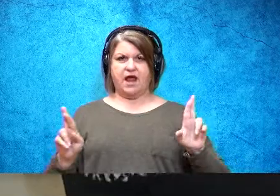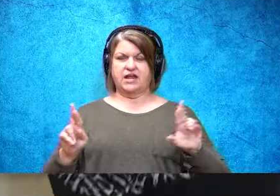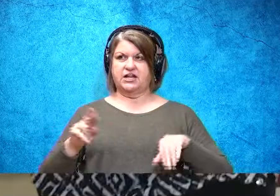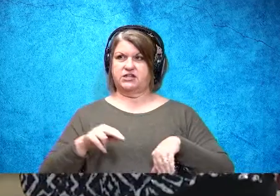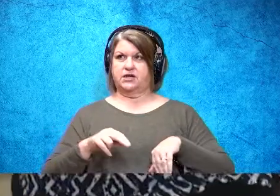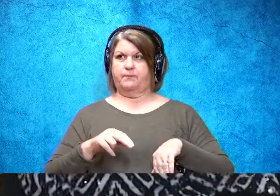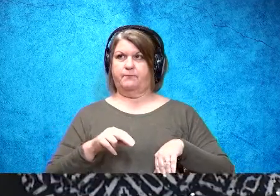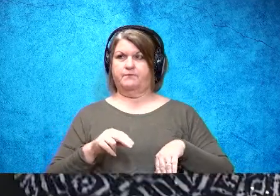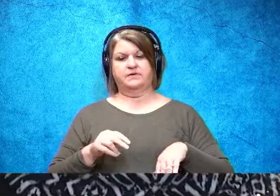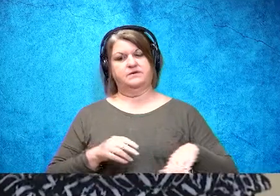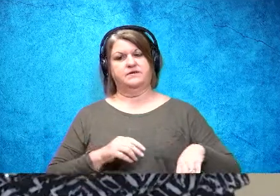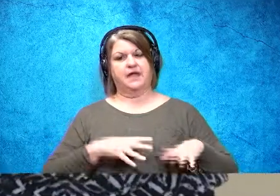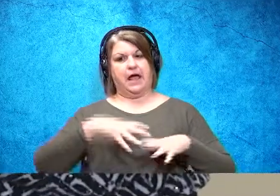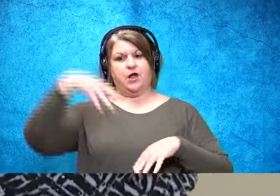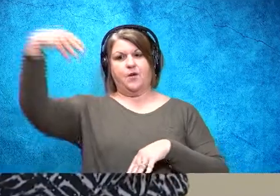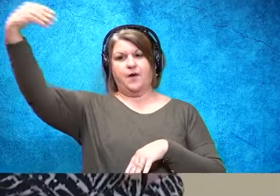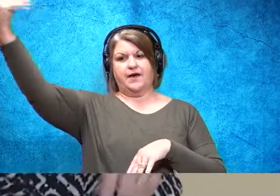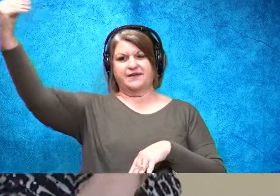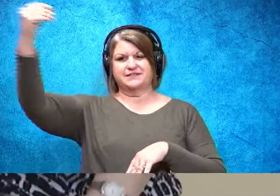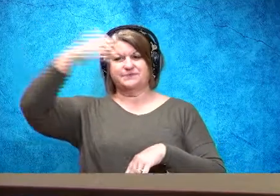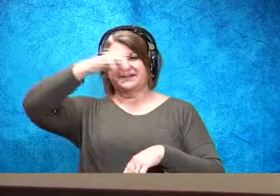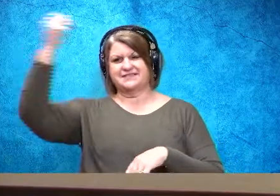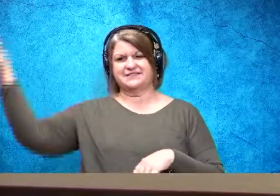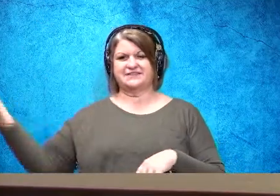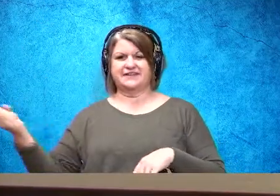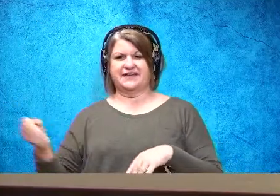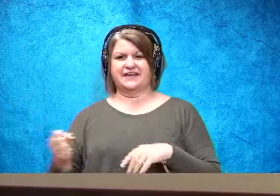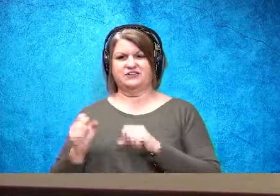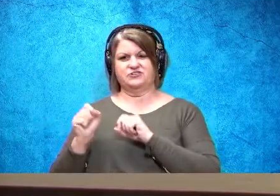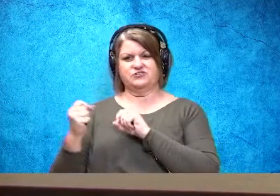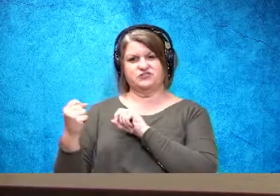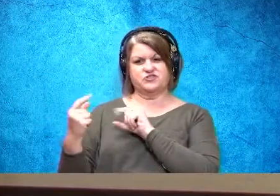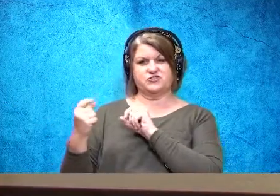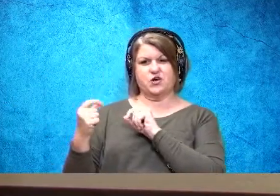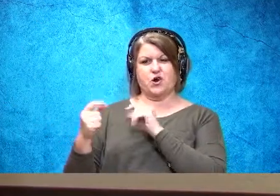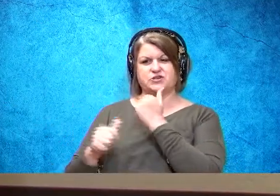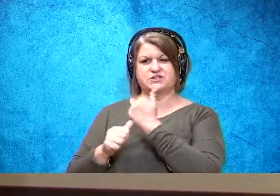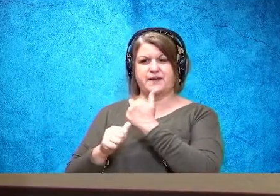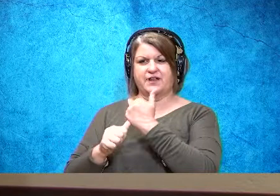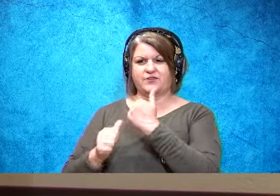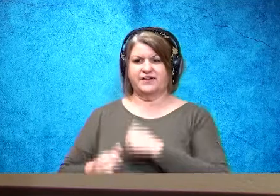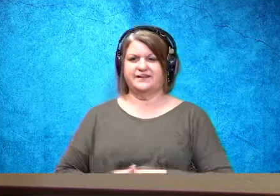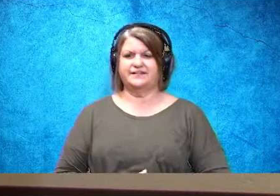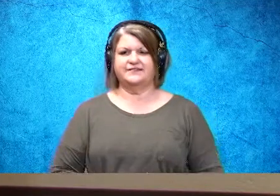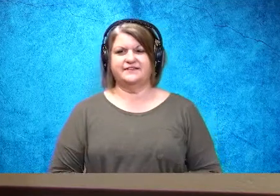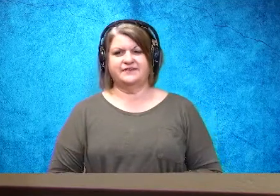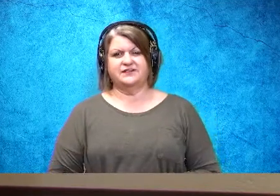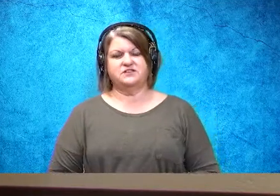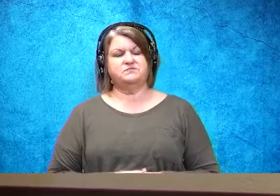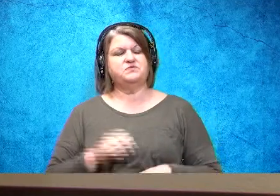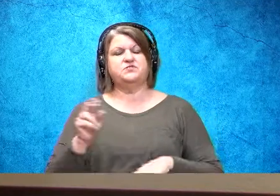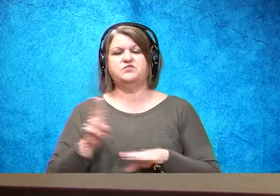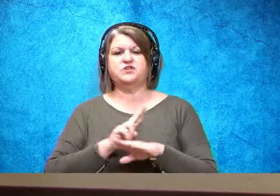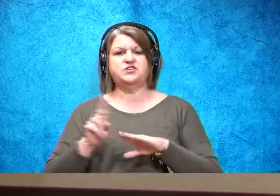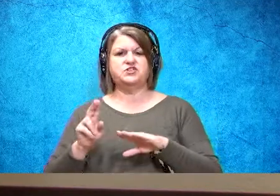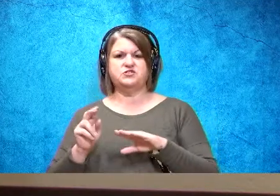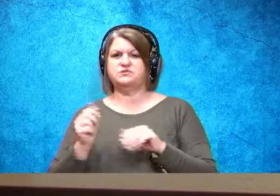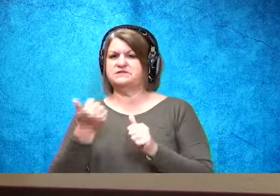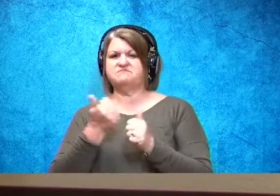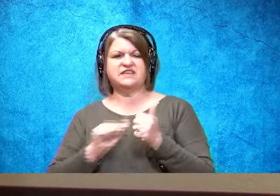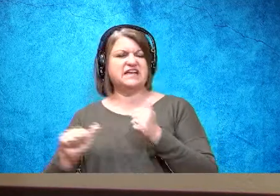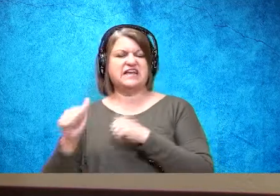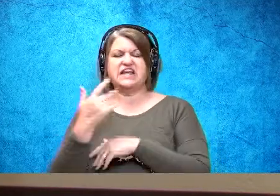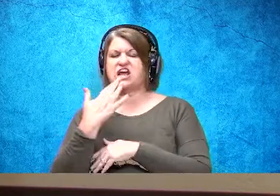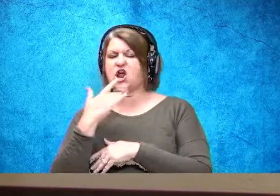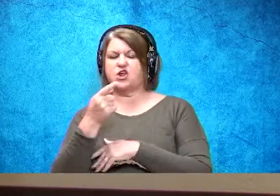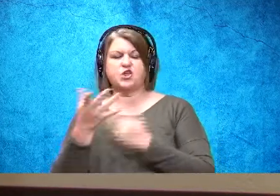some color. So I have some different art supplies. I have some crayons. You can use any kind of colors you want. But I also want to encourage